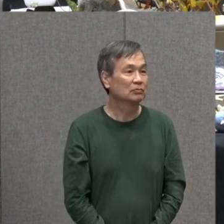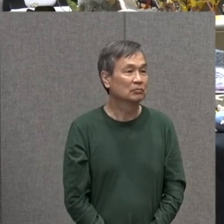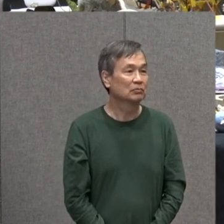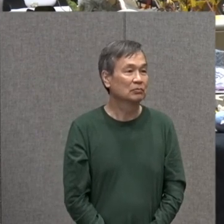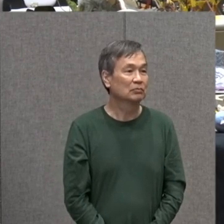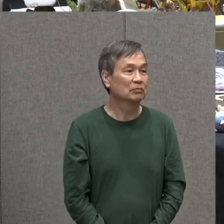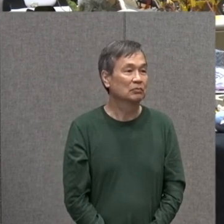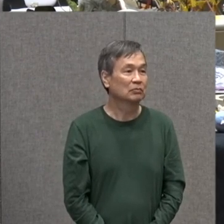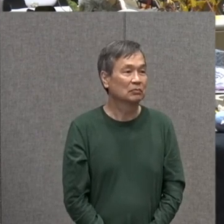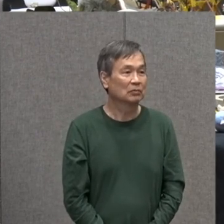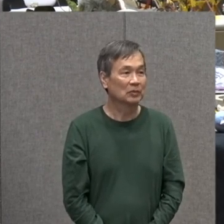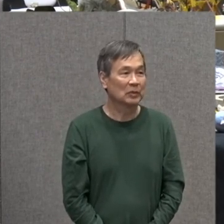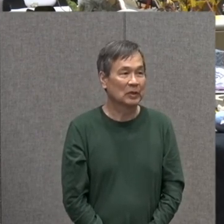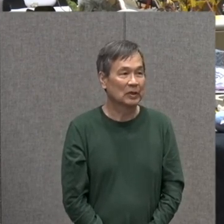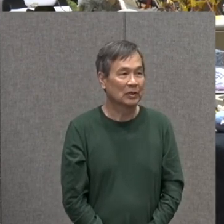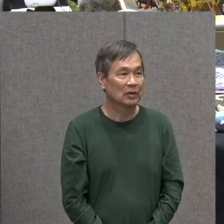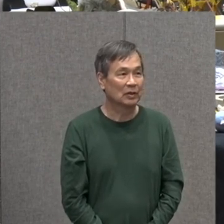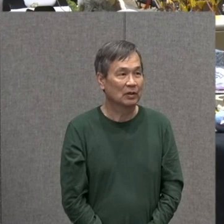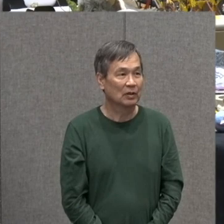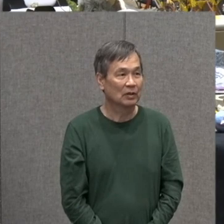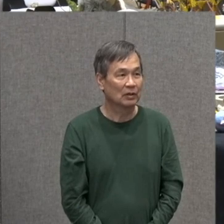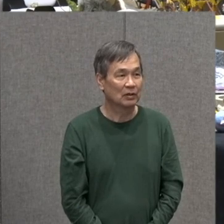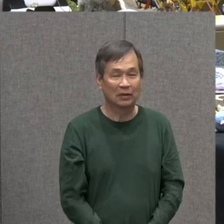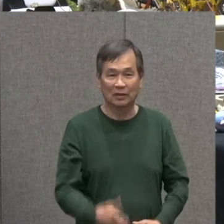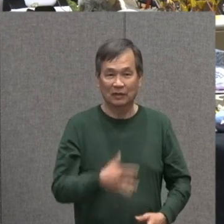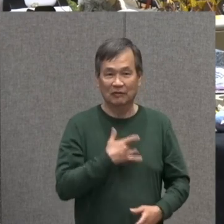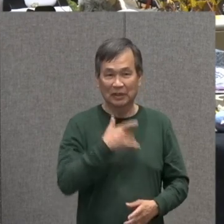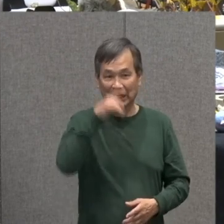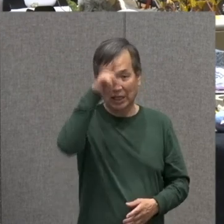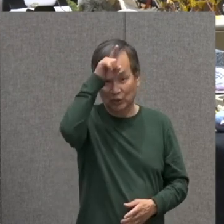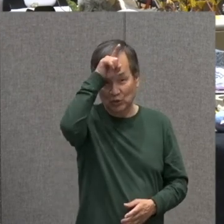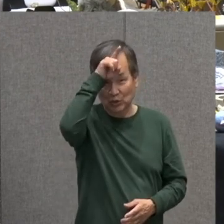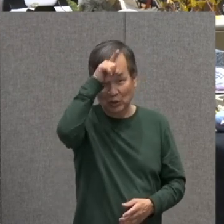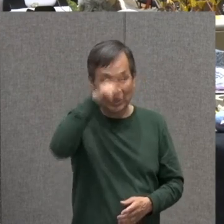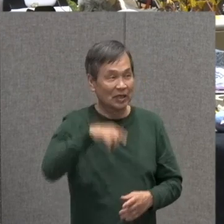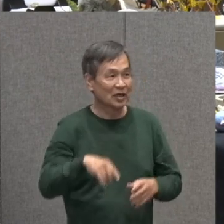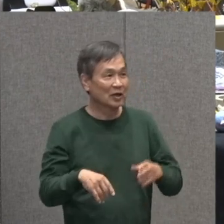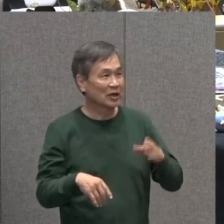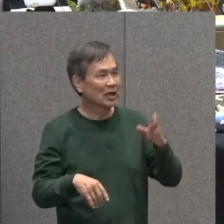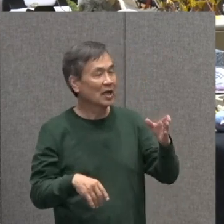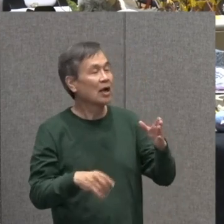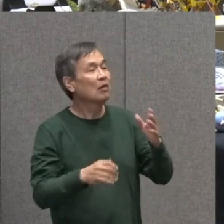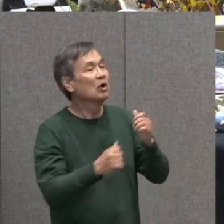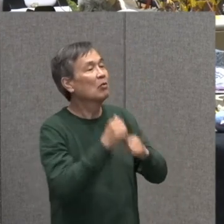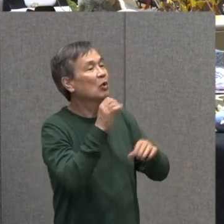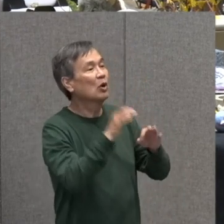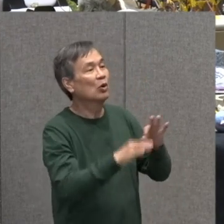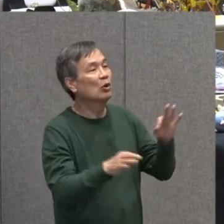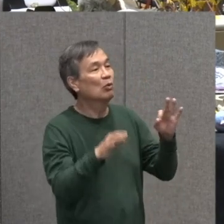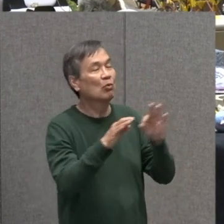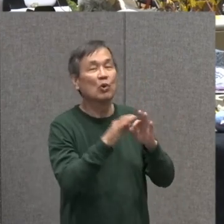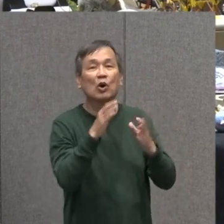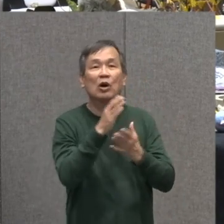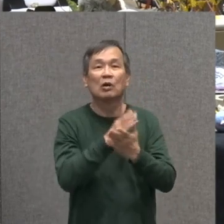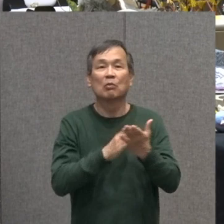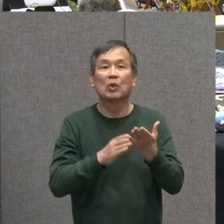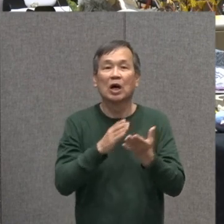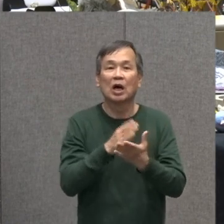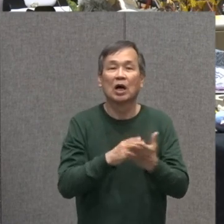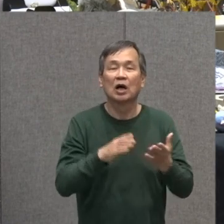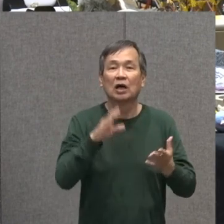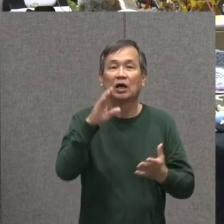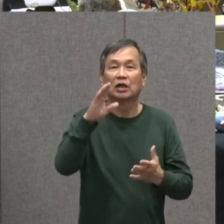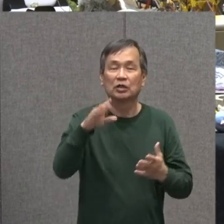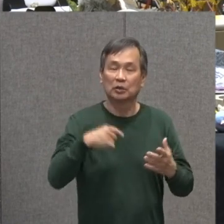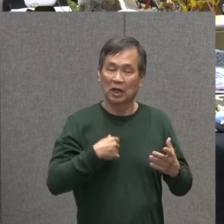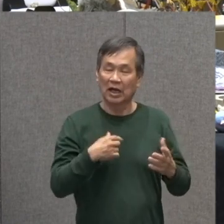Stick it up like a little unicorn horn. Let's see. So perhaps the most important part of this whole process is modeling your